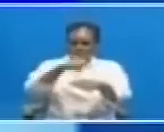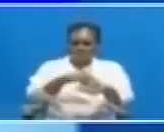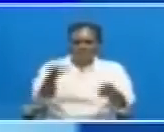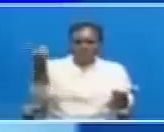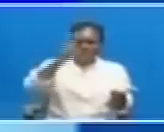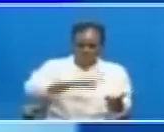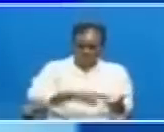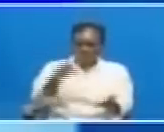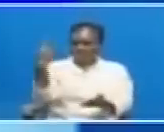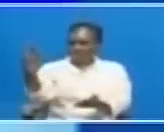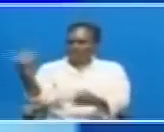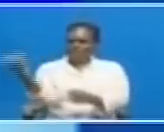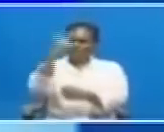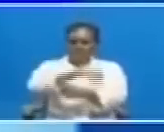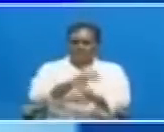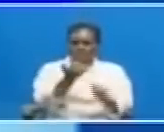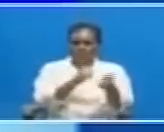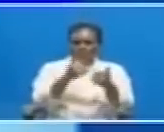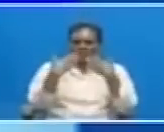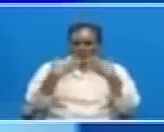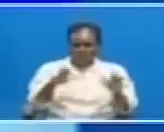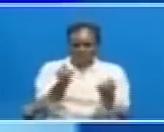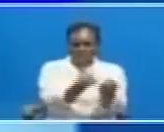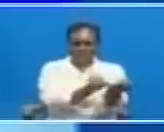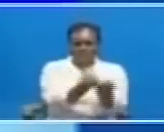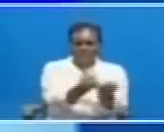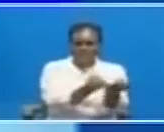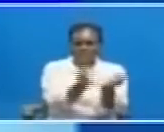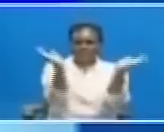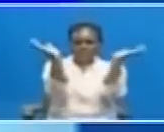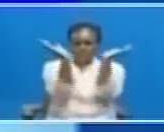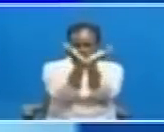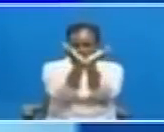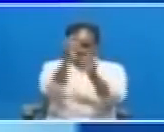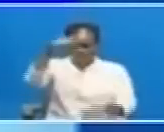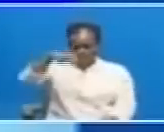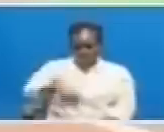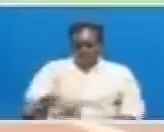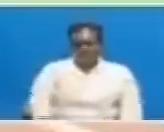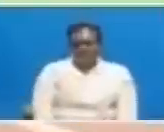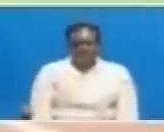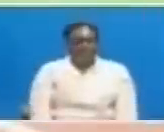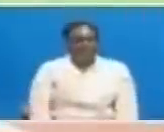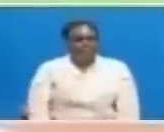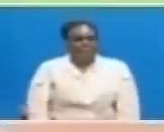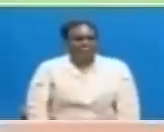three-day athletics extravaganza came to an end Saturday at the Moi International Sports Centre, Kasarani.